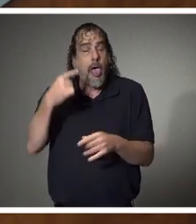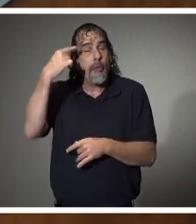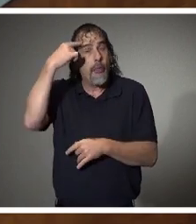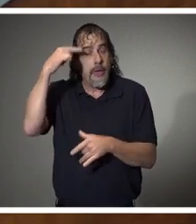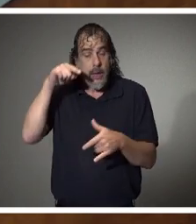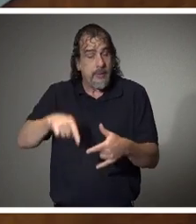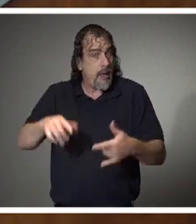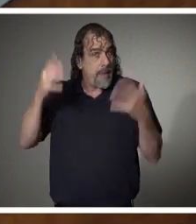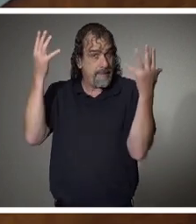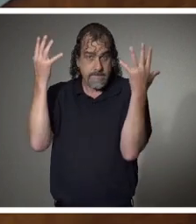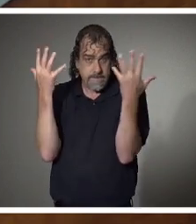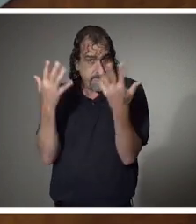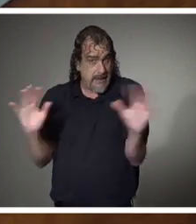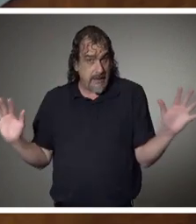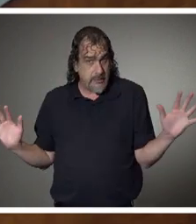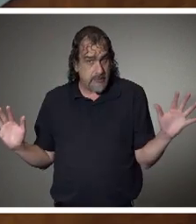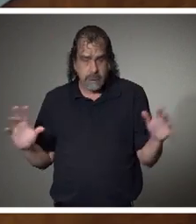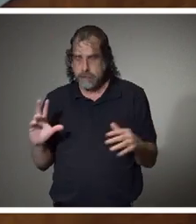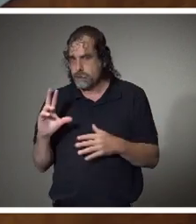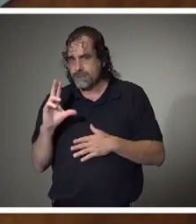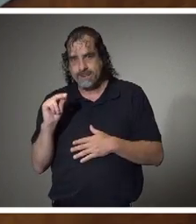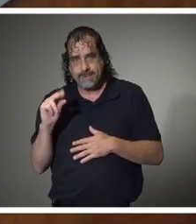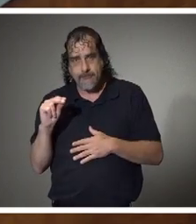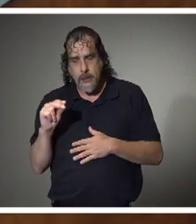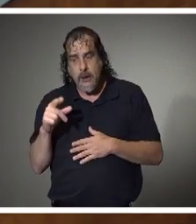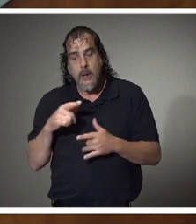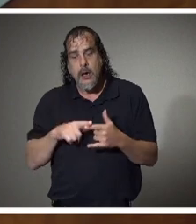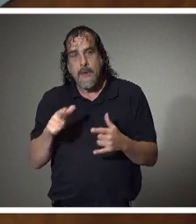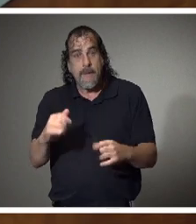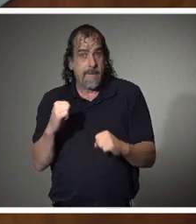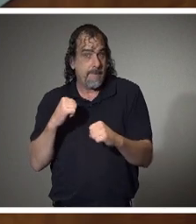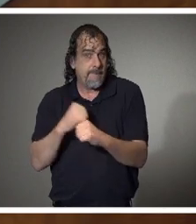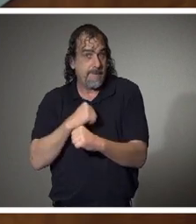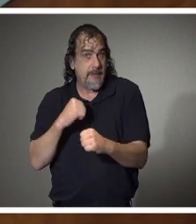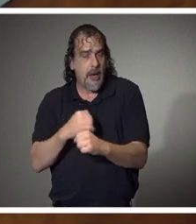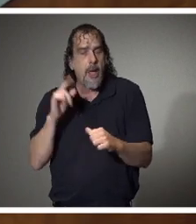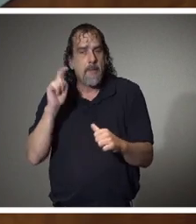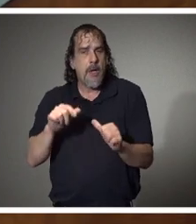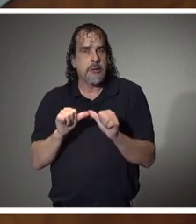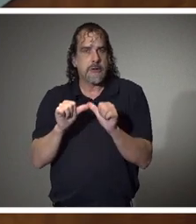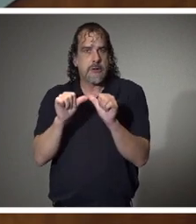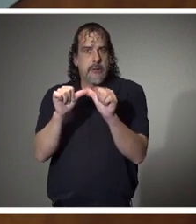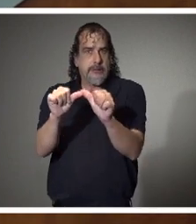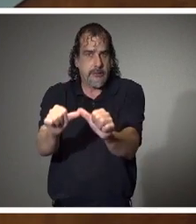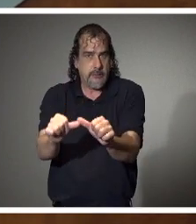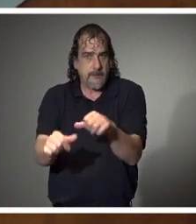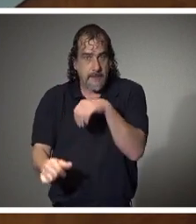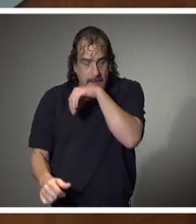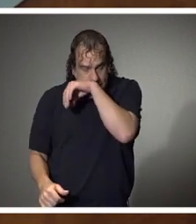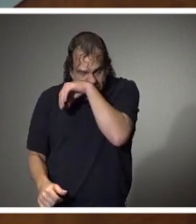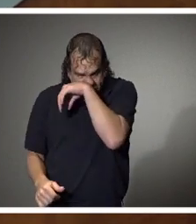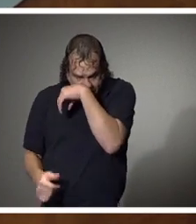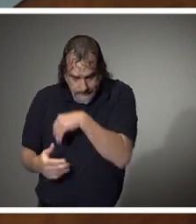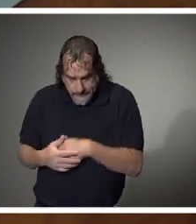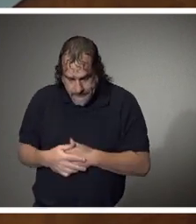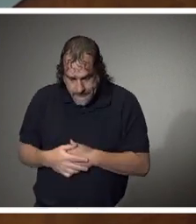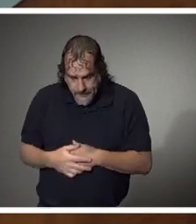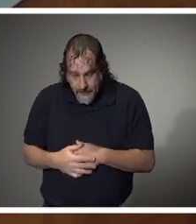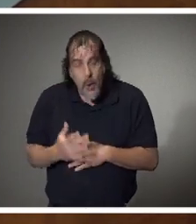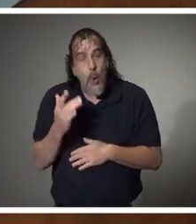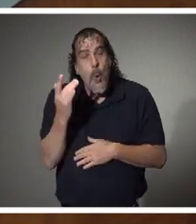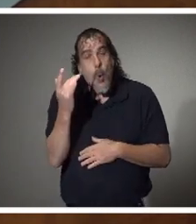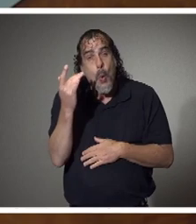over. It is not. The fight must go on. Why? Because we are